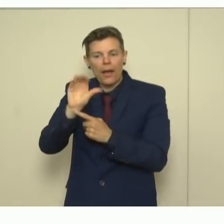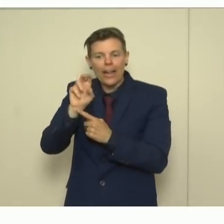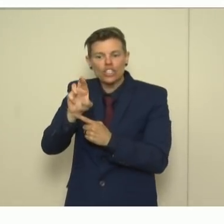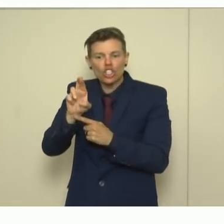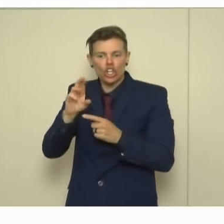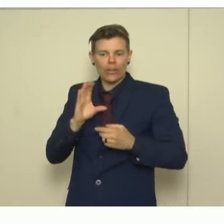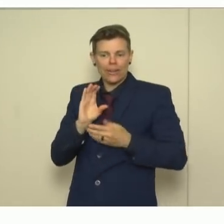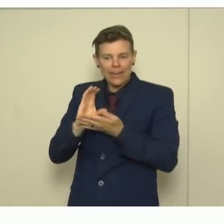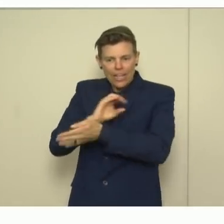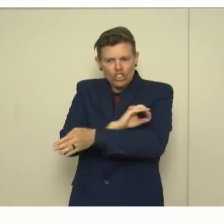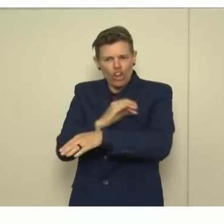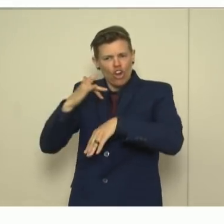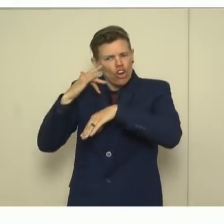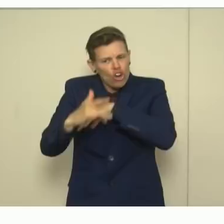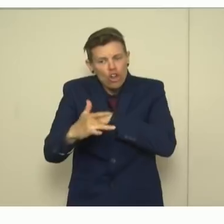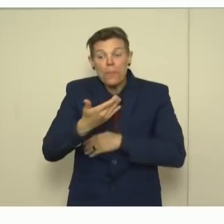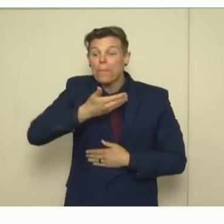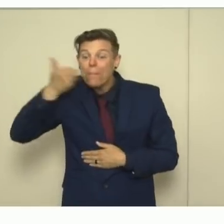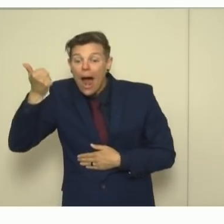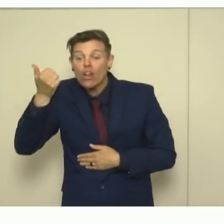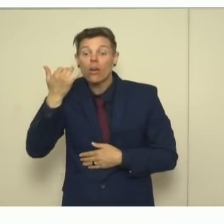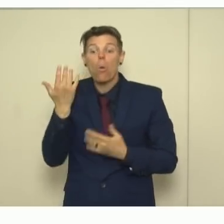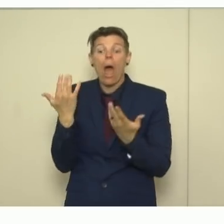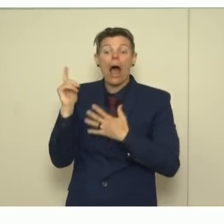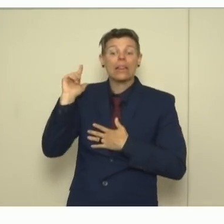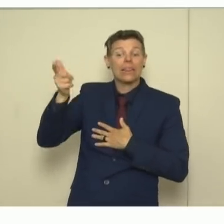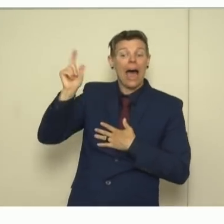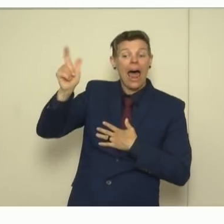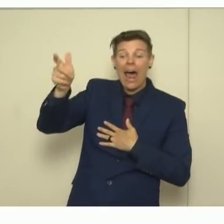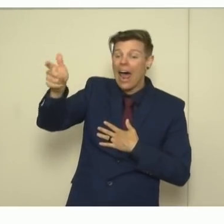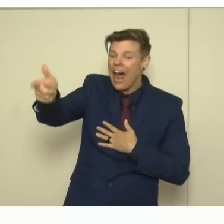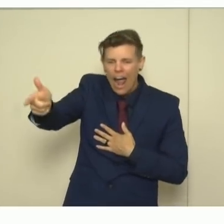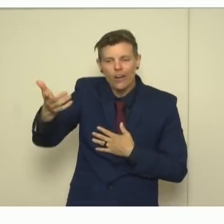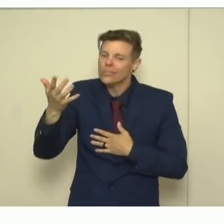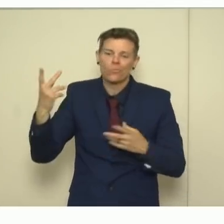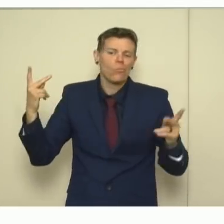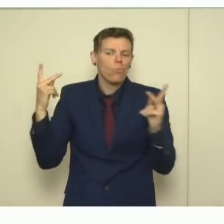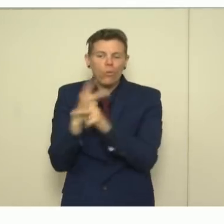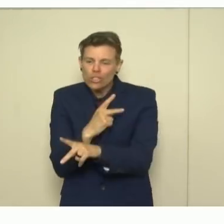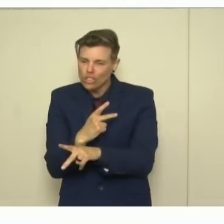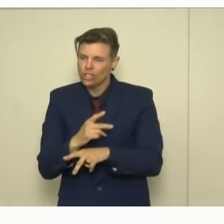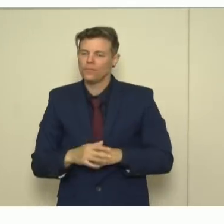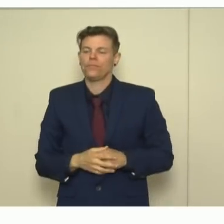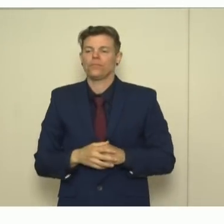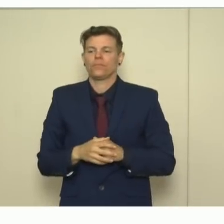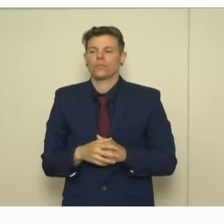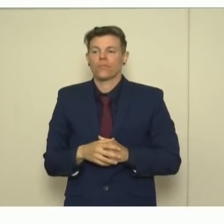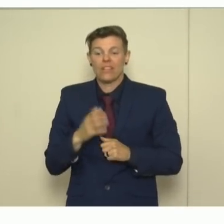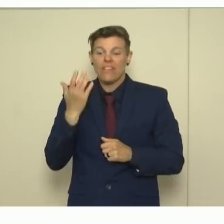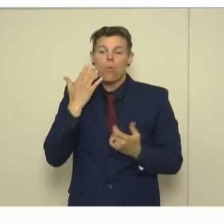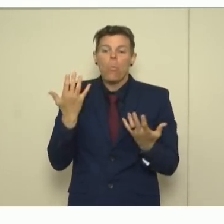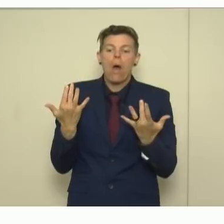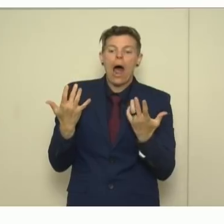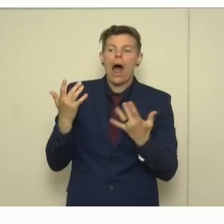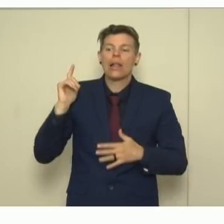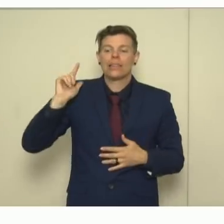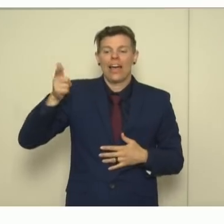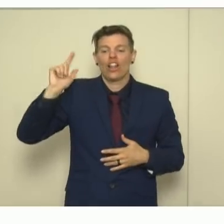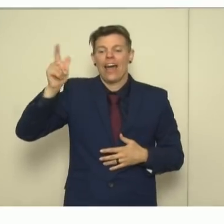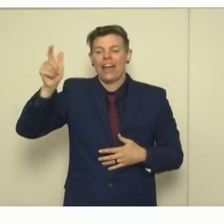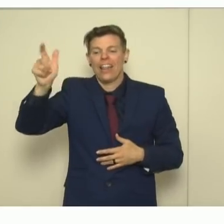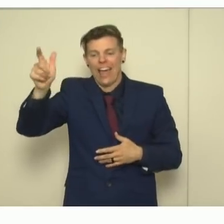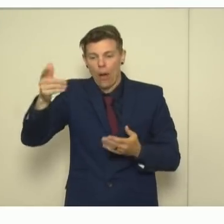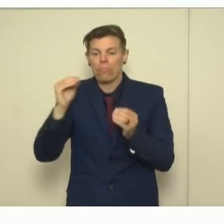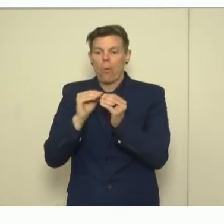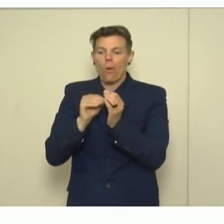much better outcomes. But also the cost of care and the complexity of care goes way up. An early stage breast cancer, if discovered